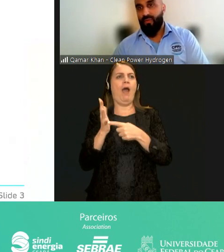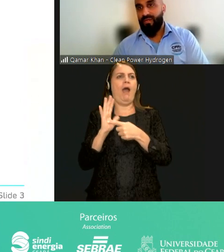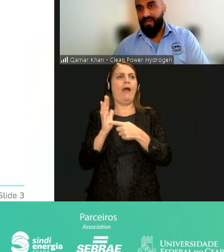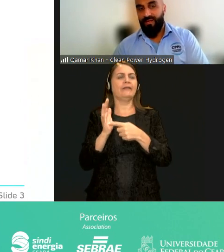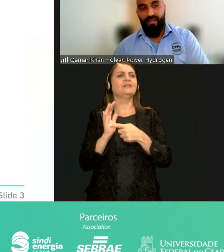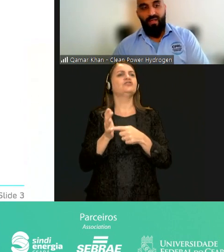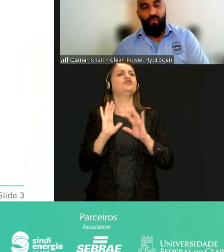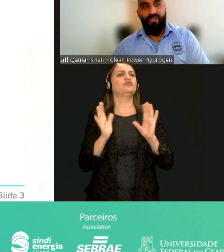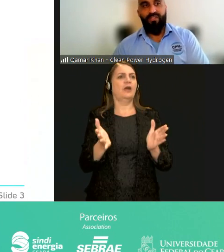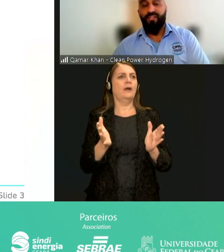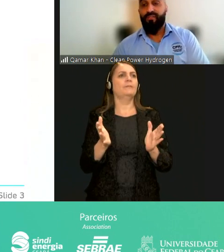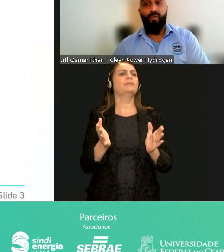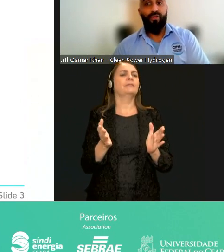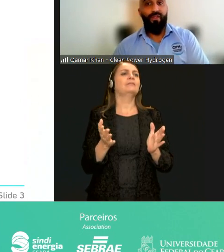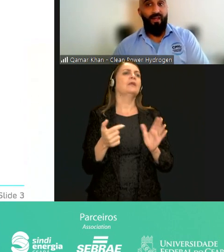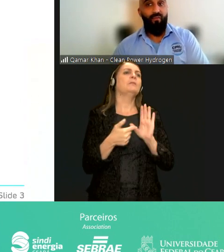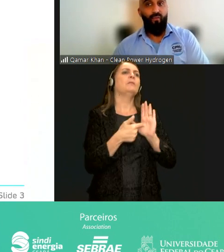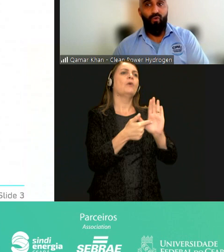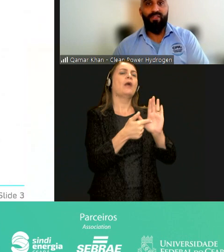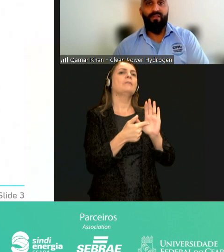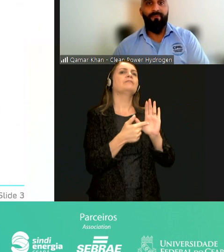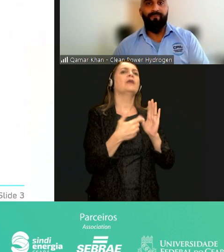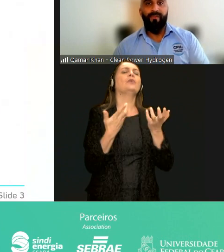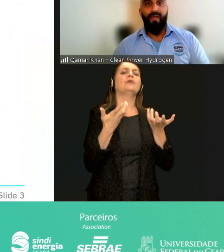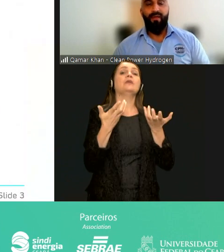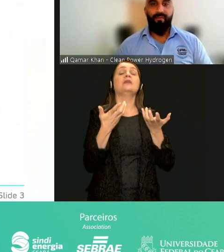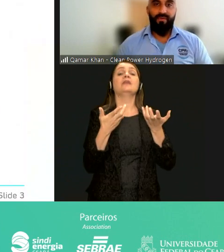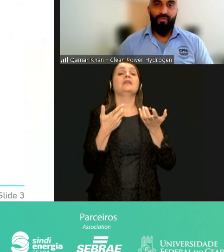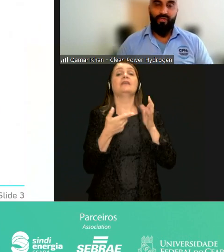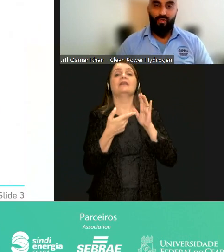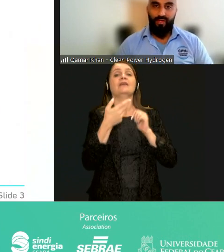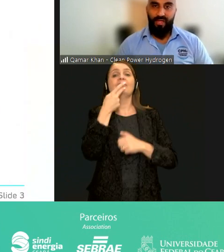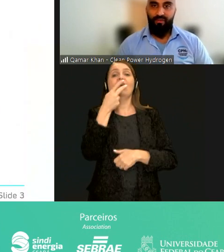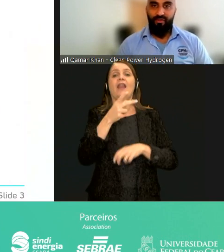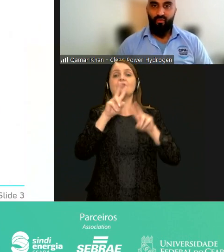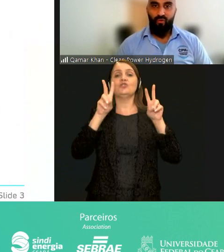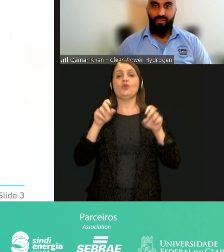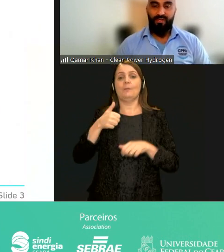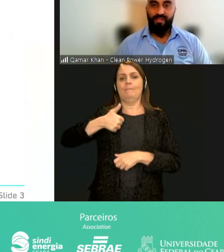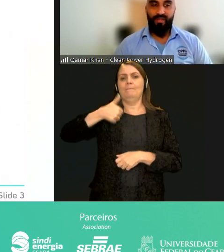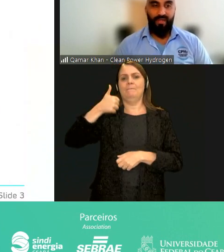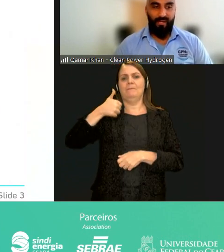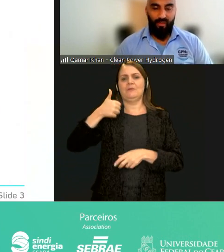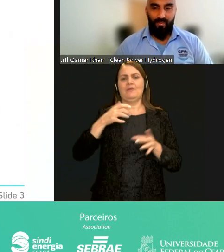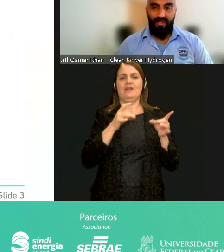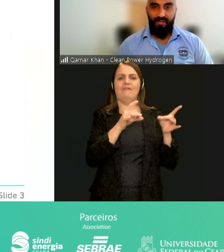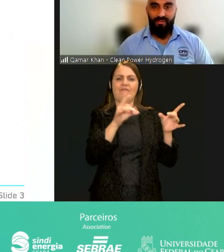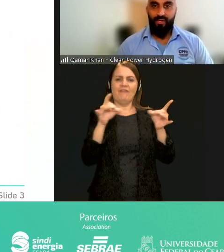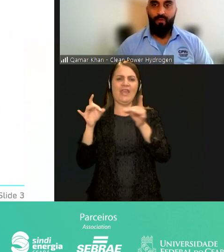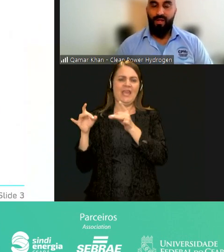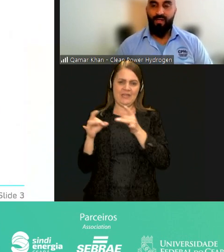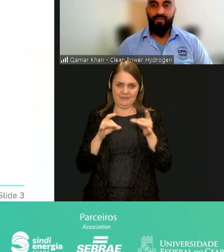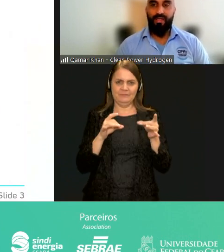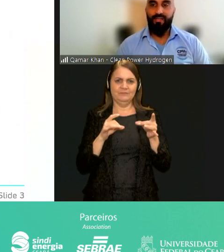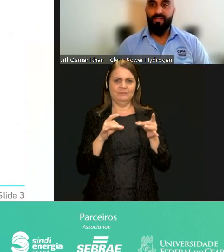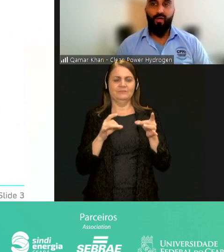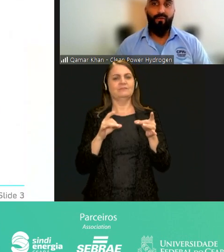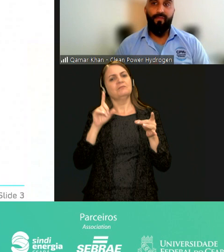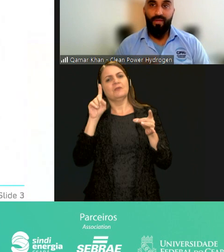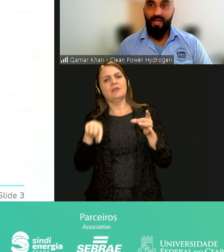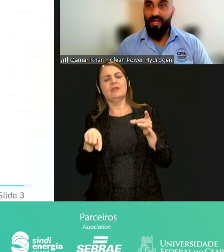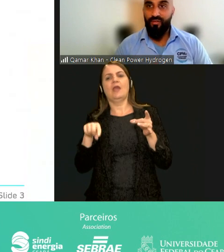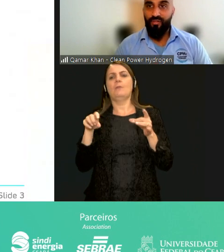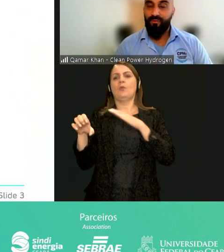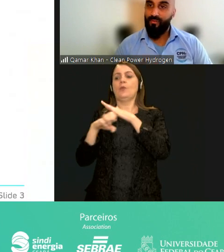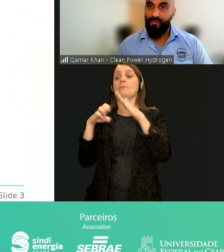that we did was actually to Northern Ireland Water. So the Northern Irish Water Company took our electrolyzer, not for